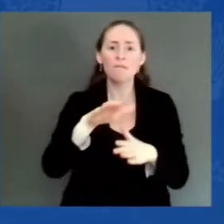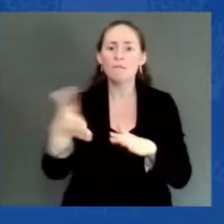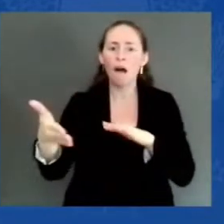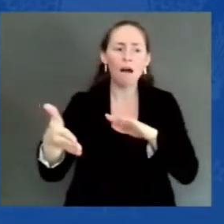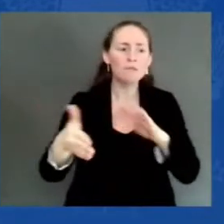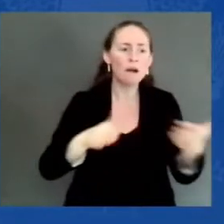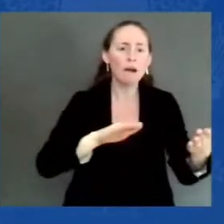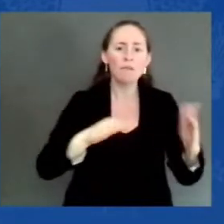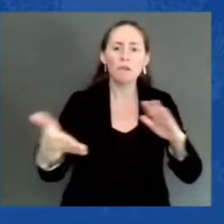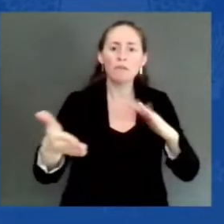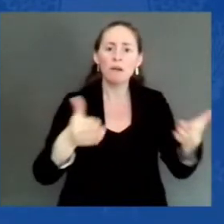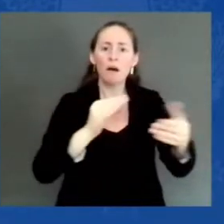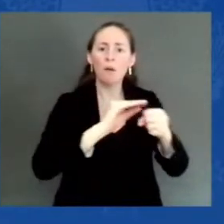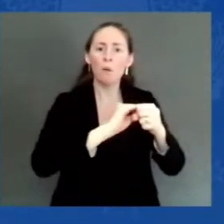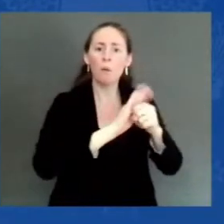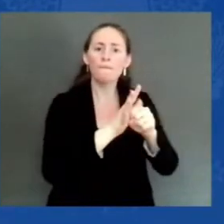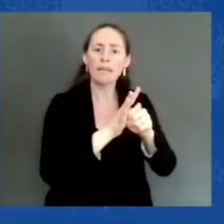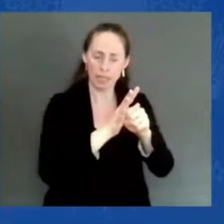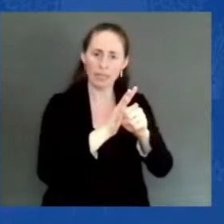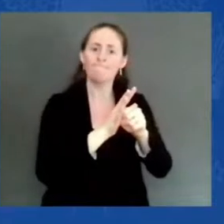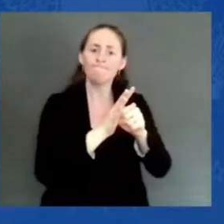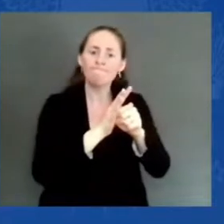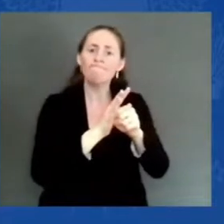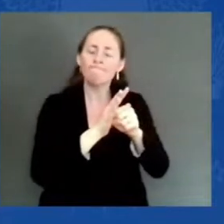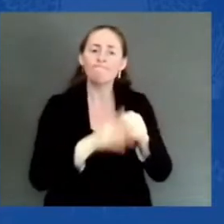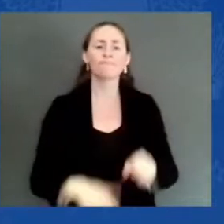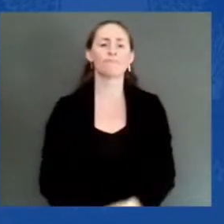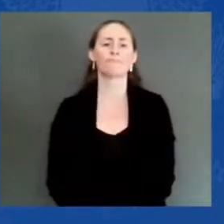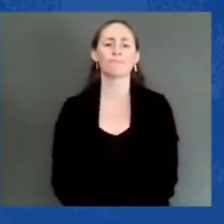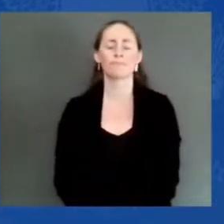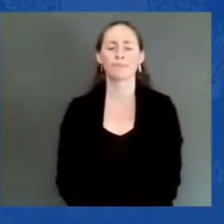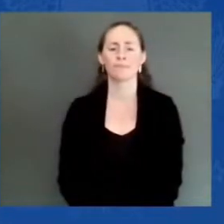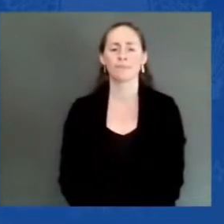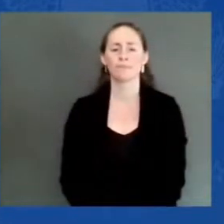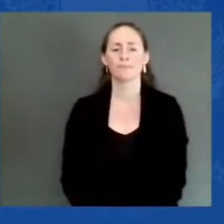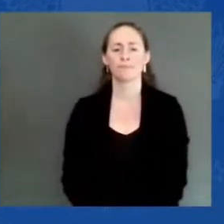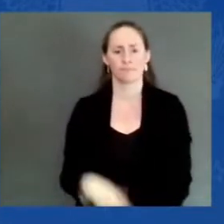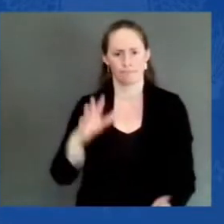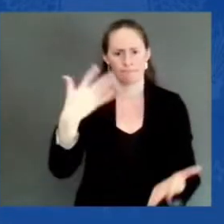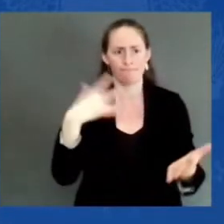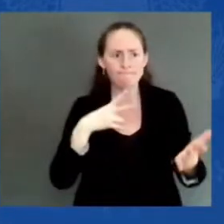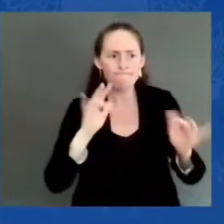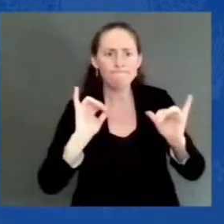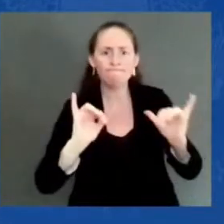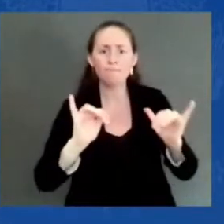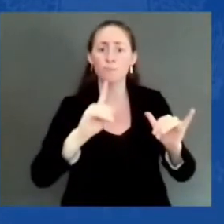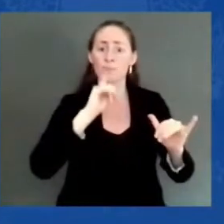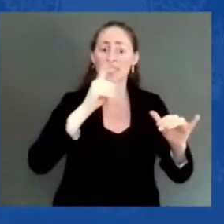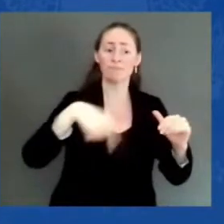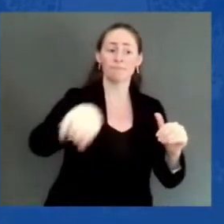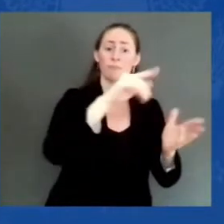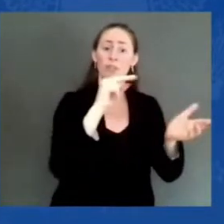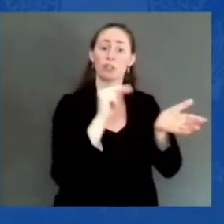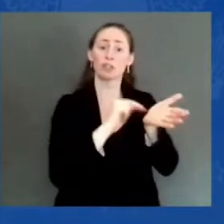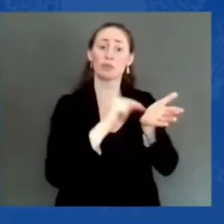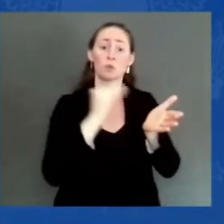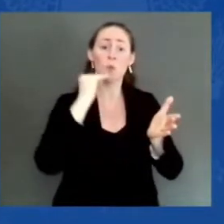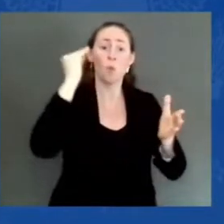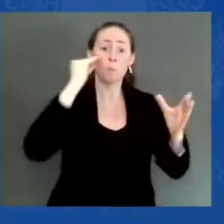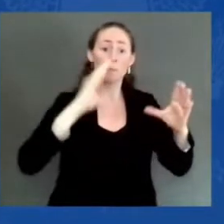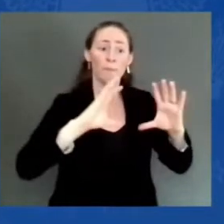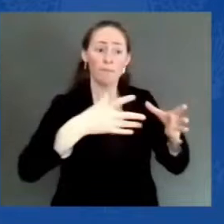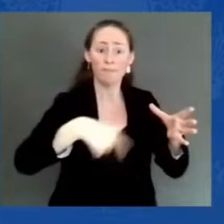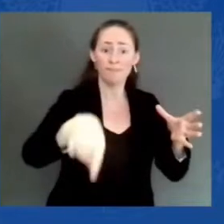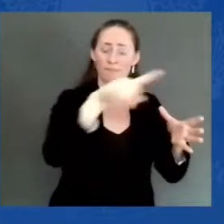home staff significantly trail the rest of the country. The studies show that highly vaccinated nursing home staff